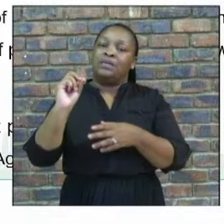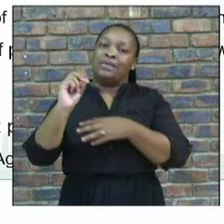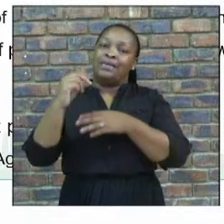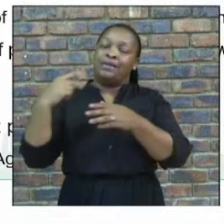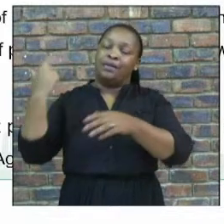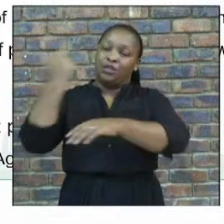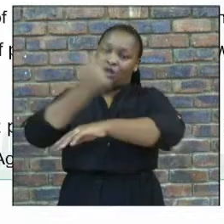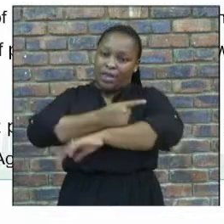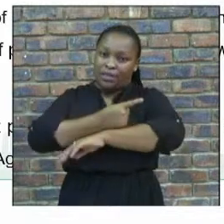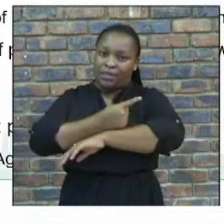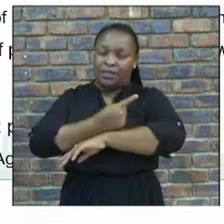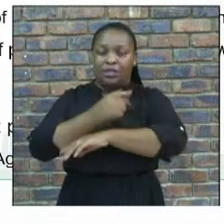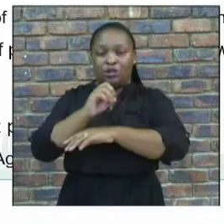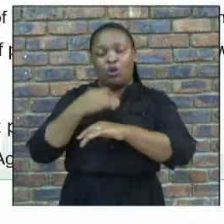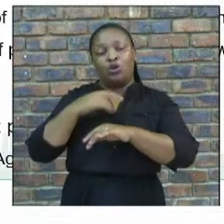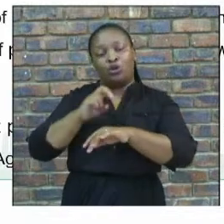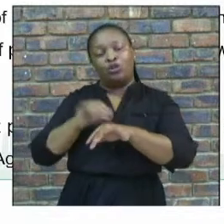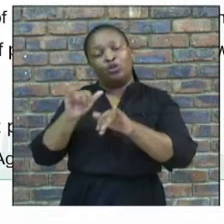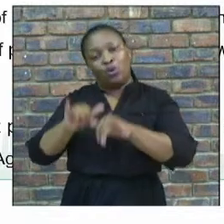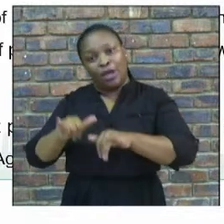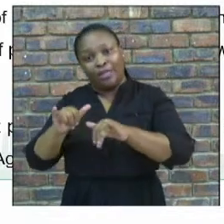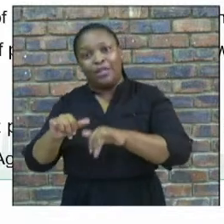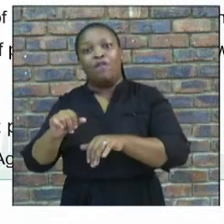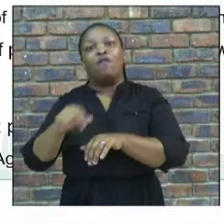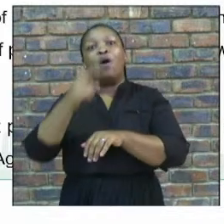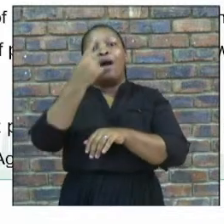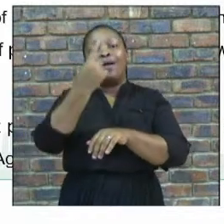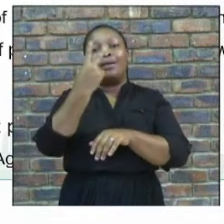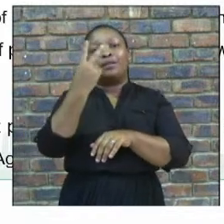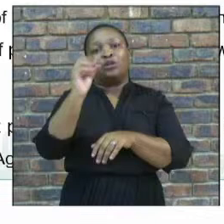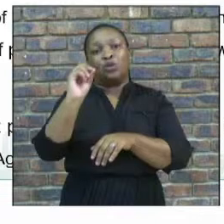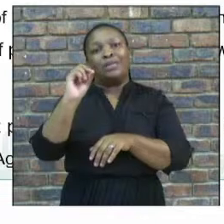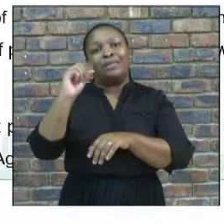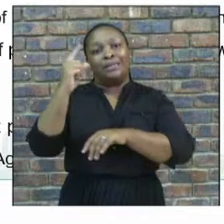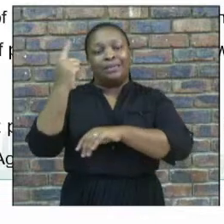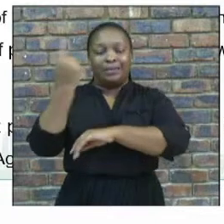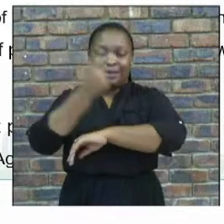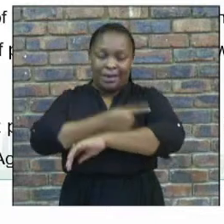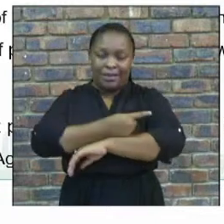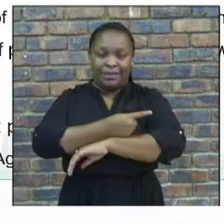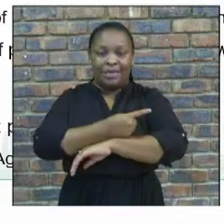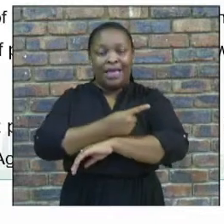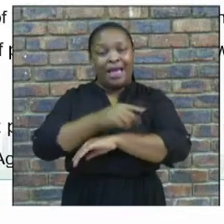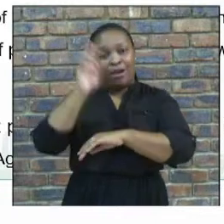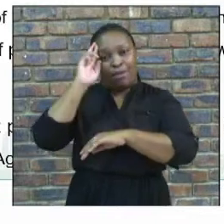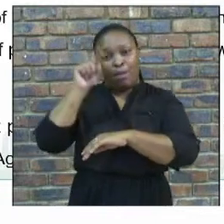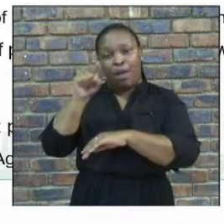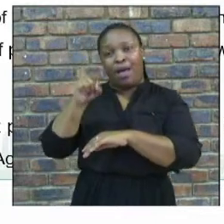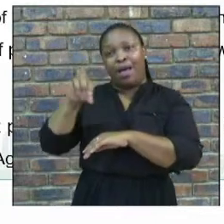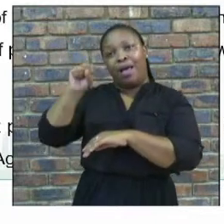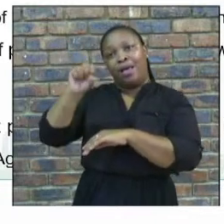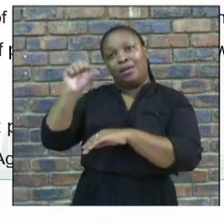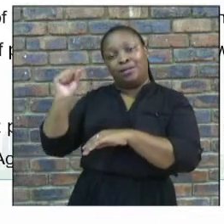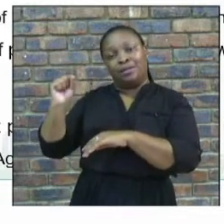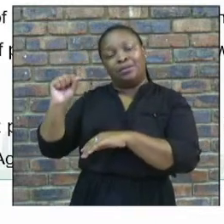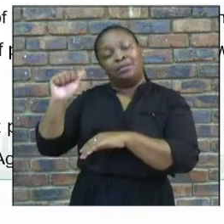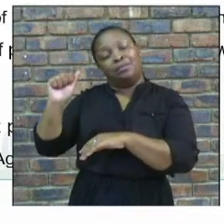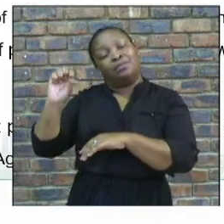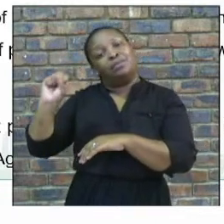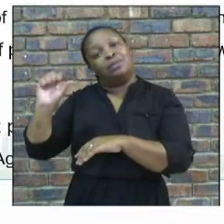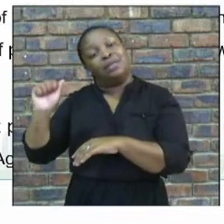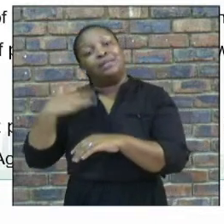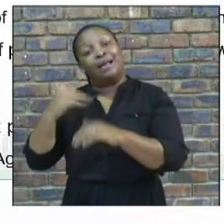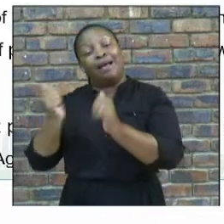application. So there is a time frame at which our agency may approve